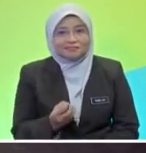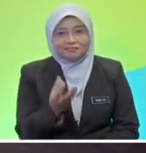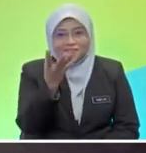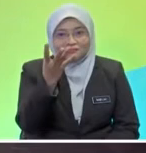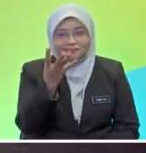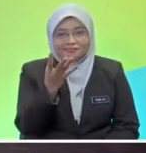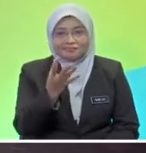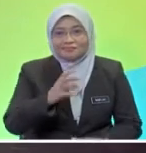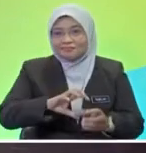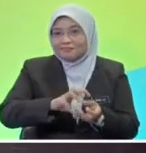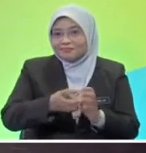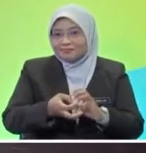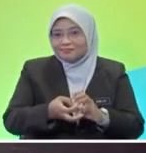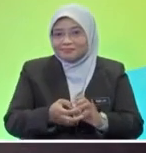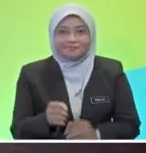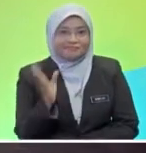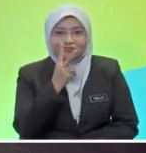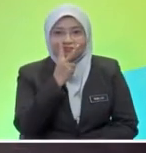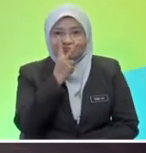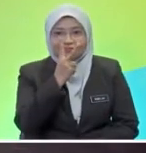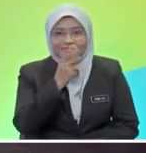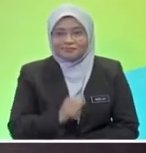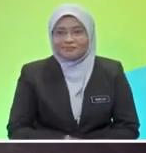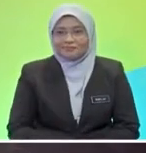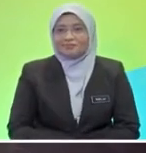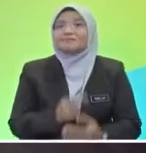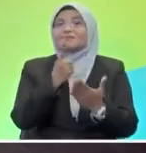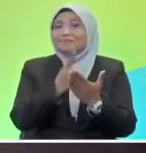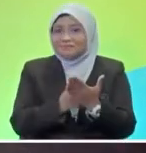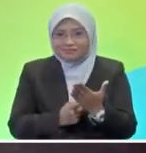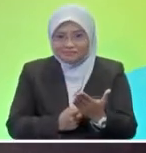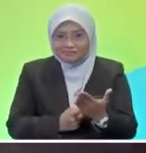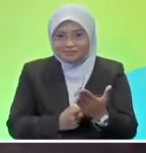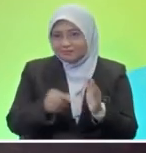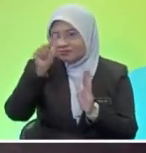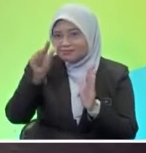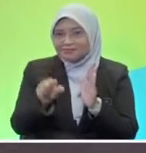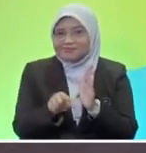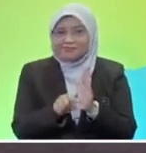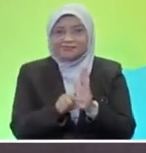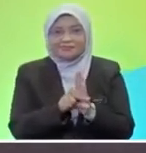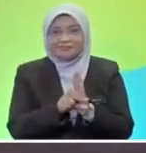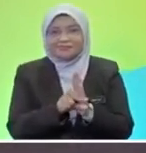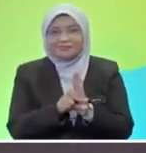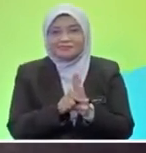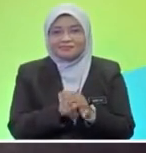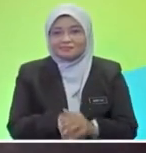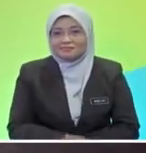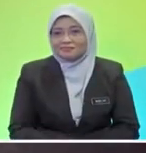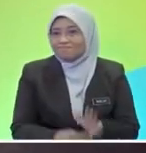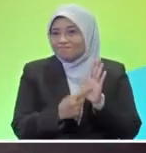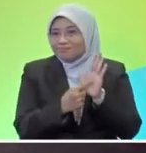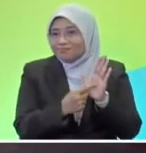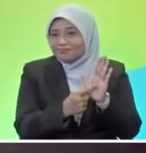comes first. Okay, are you ready? What is that? Shall I show you,